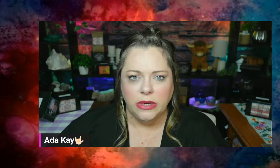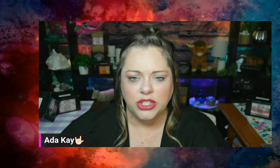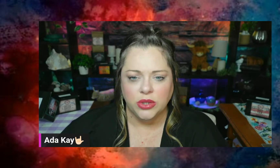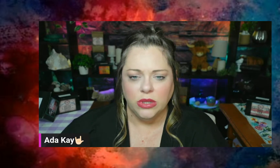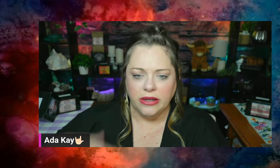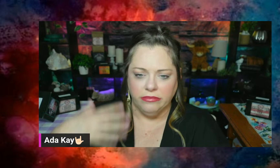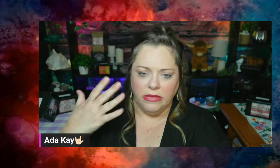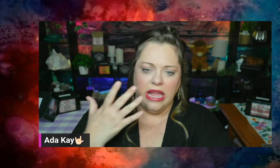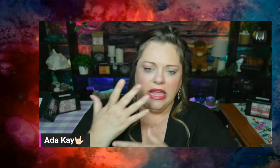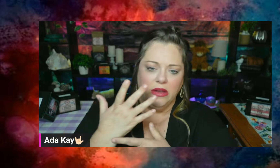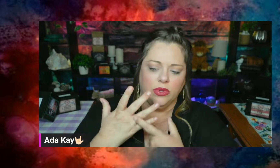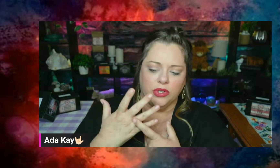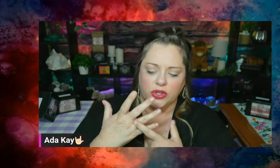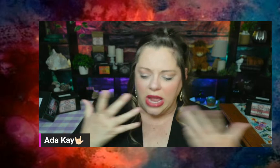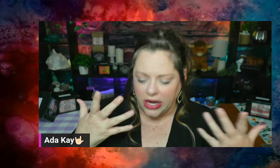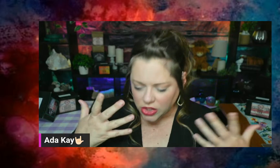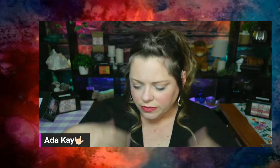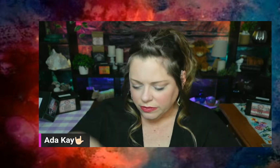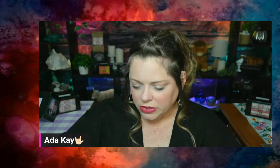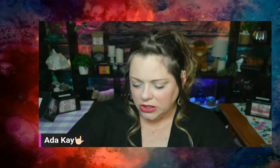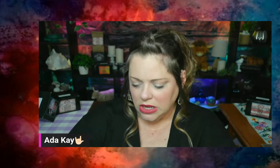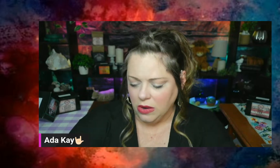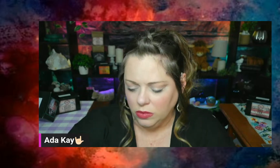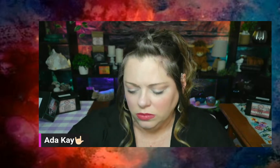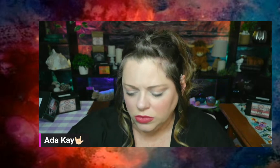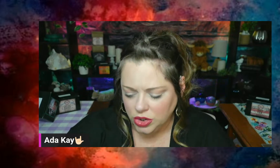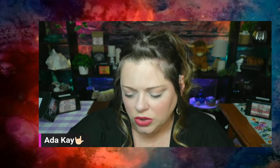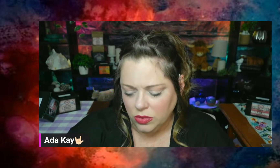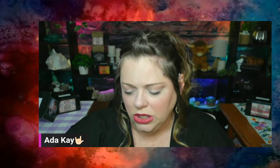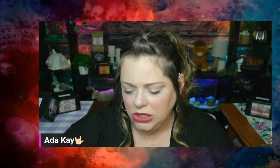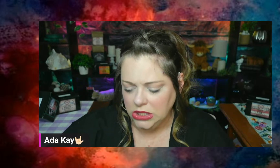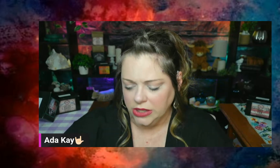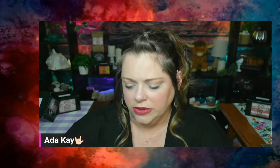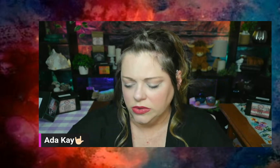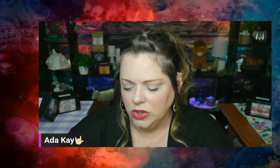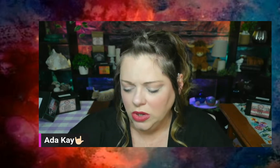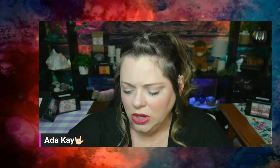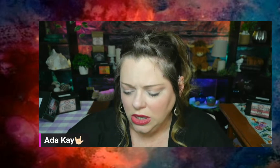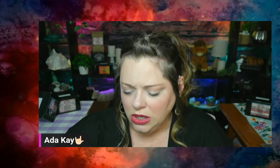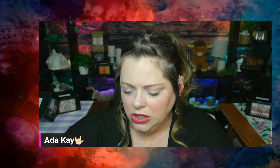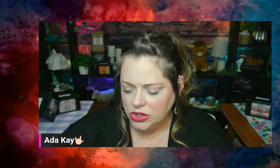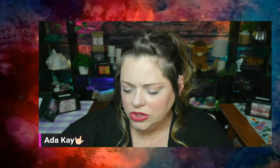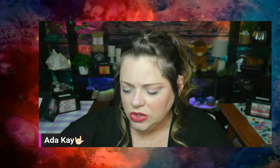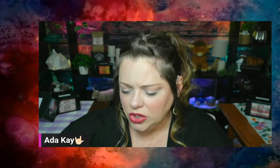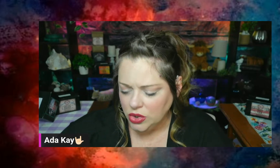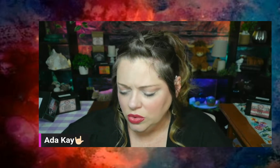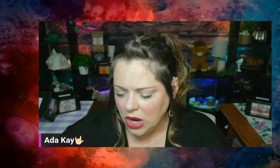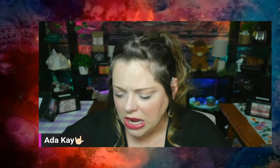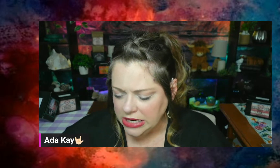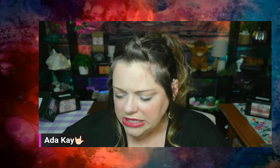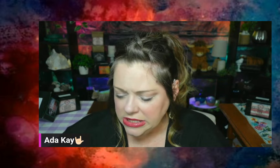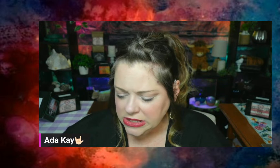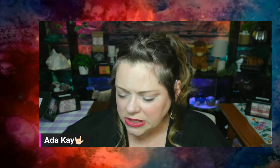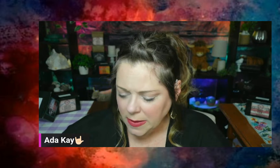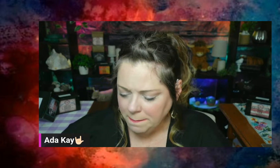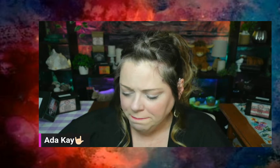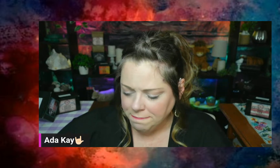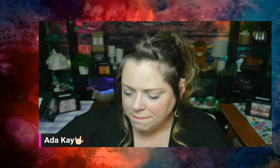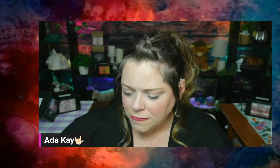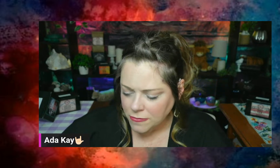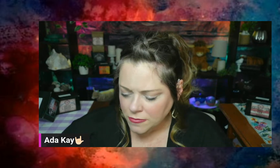Well, I might show like a hand with a scratch, but I won't show any details. It is not who I